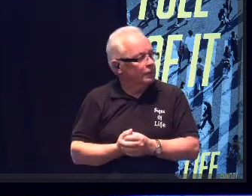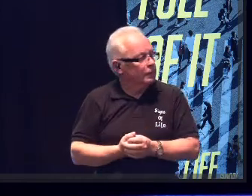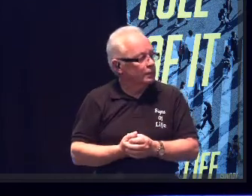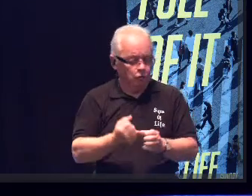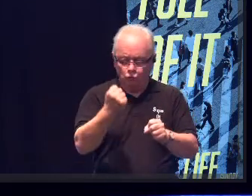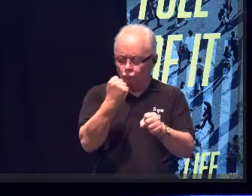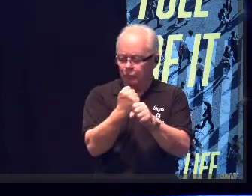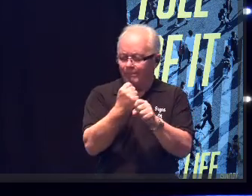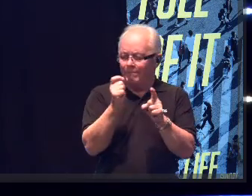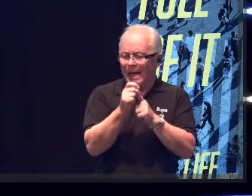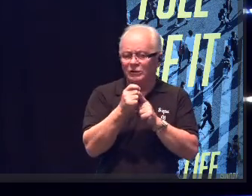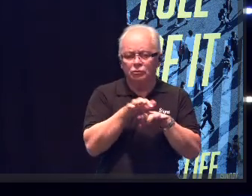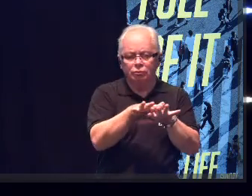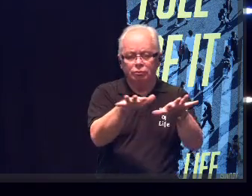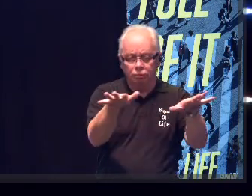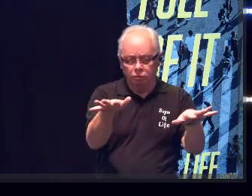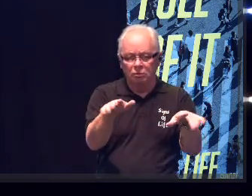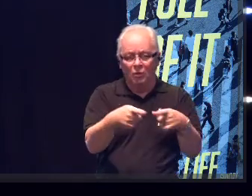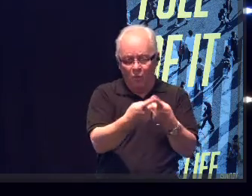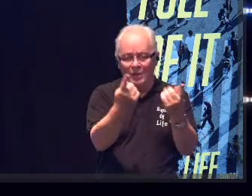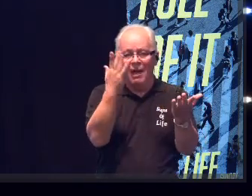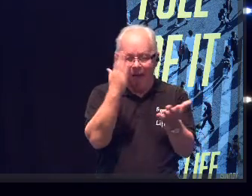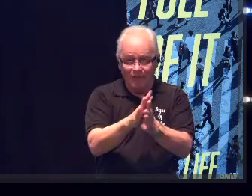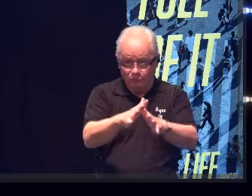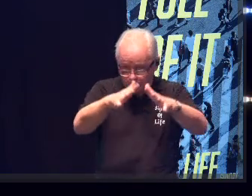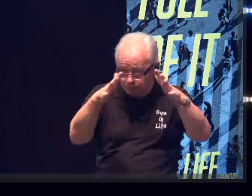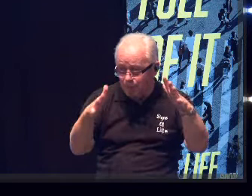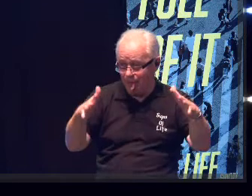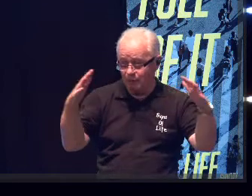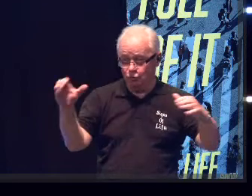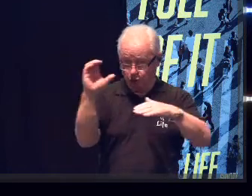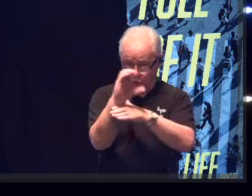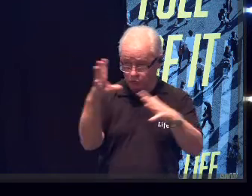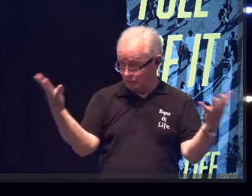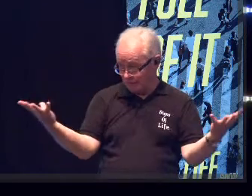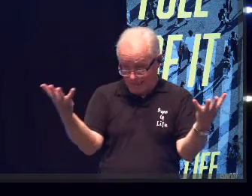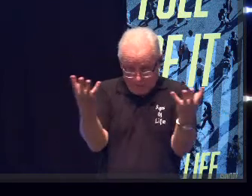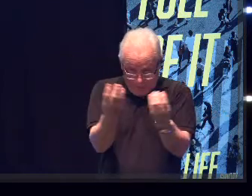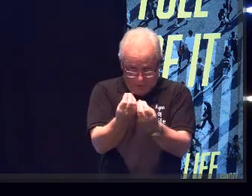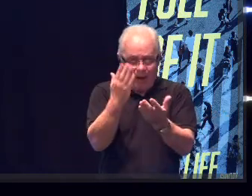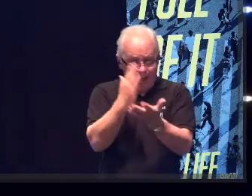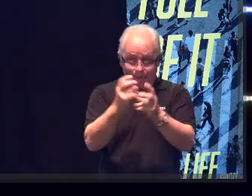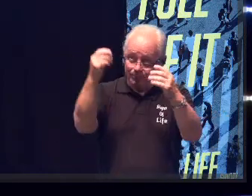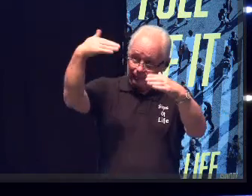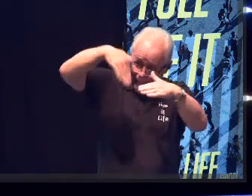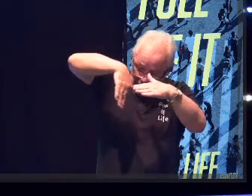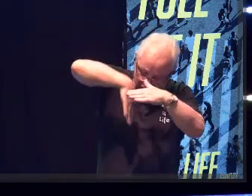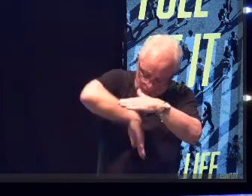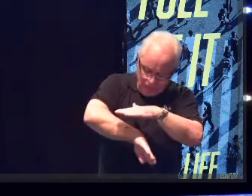Green pastures. We must build a church together that is full of